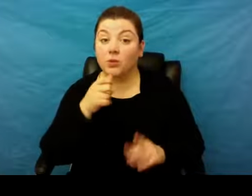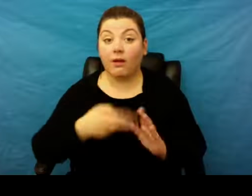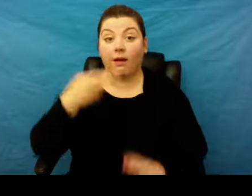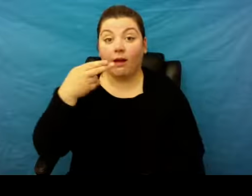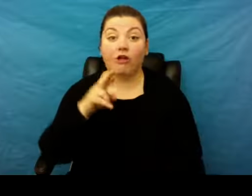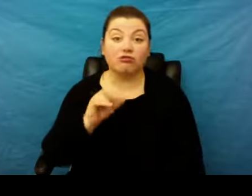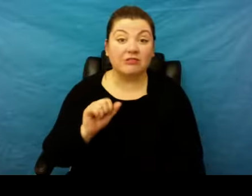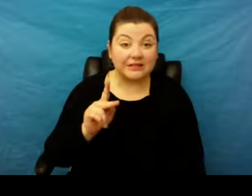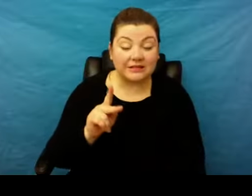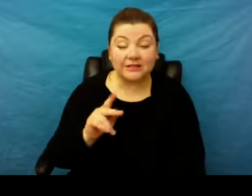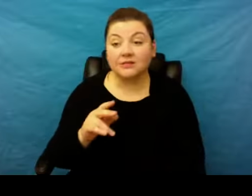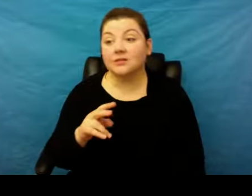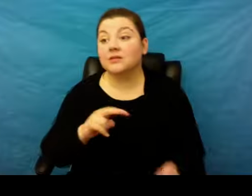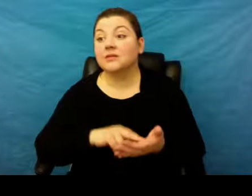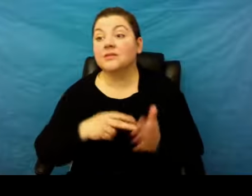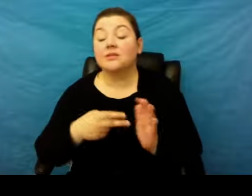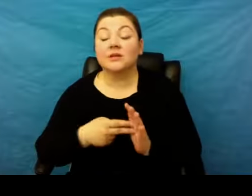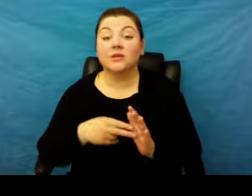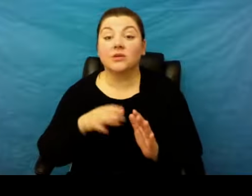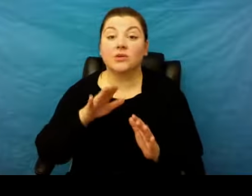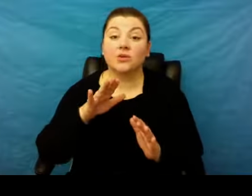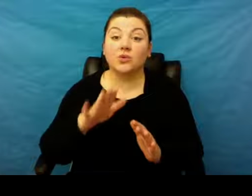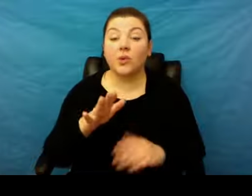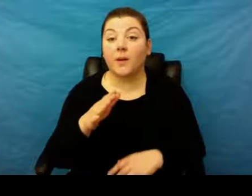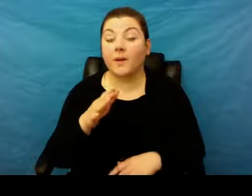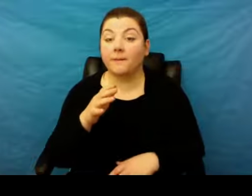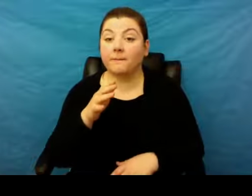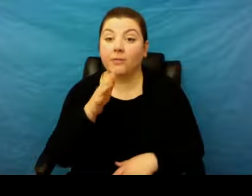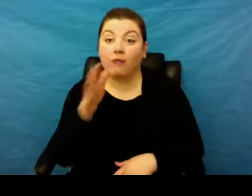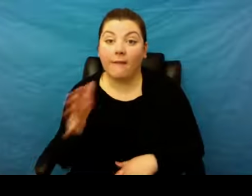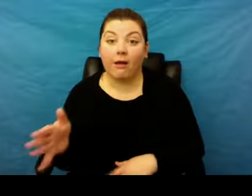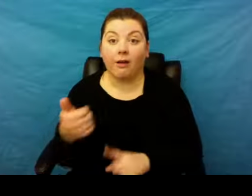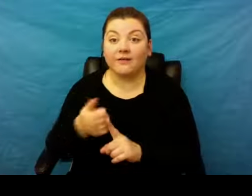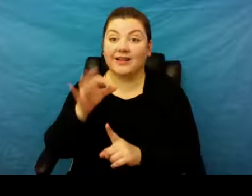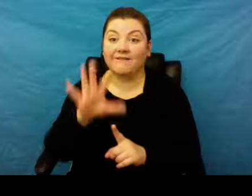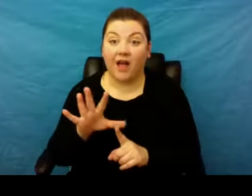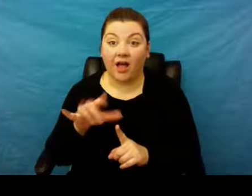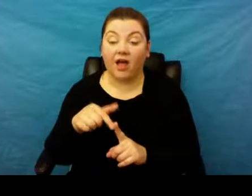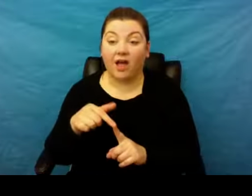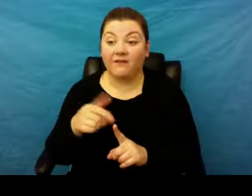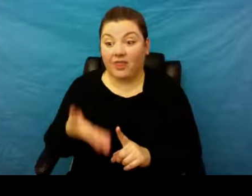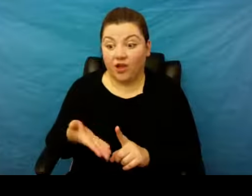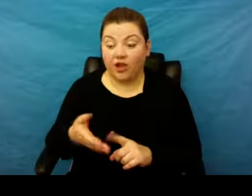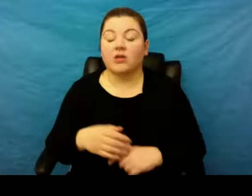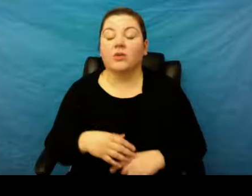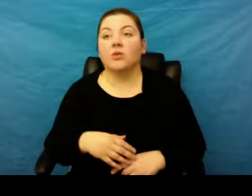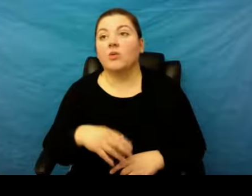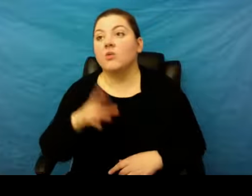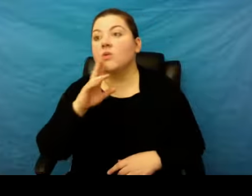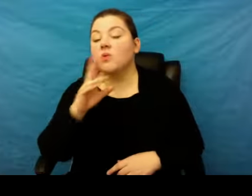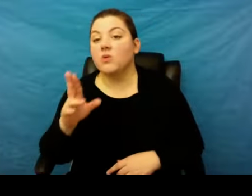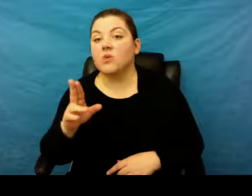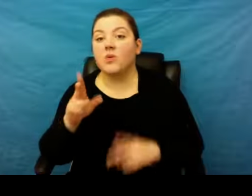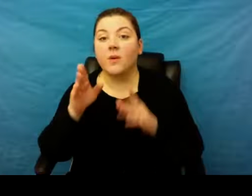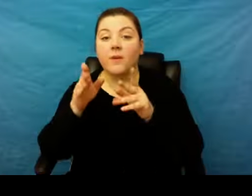family, so if you're living with your lovely 95-year-old grandmother, If, there's someone in your house who